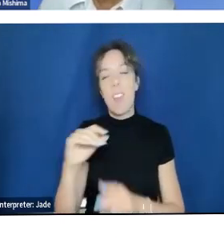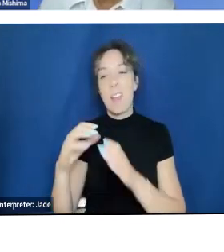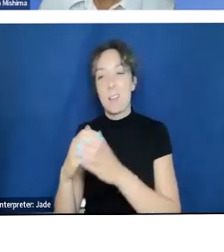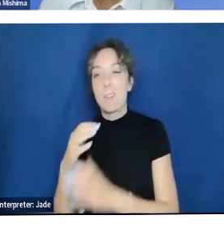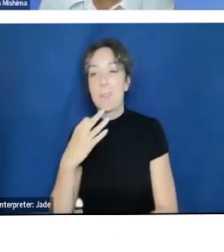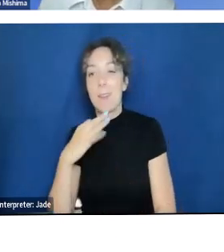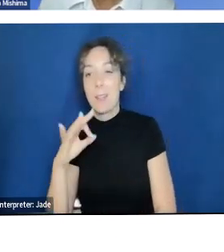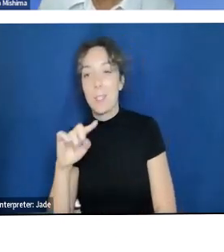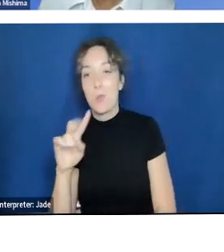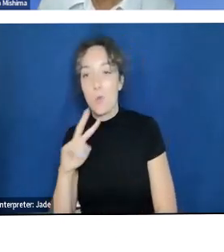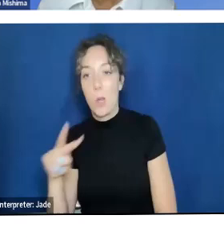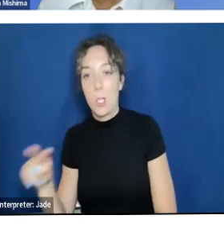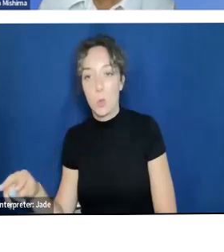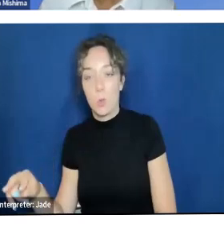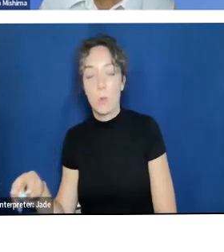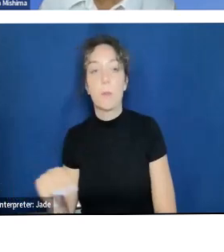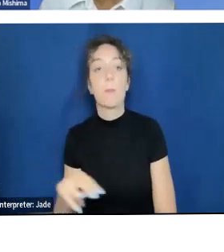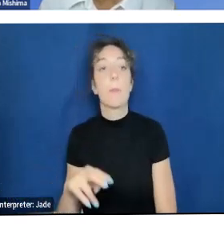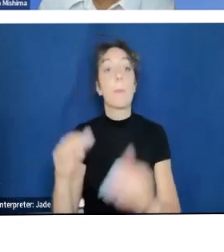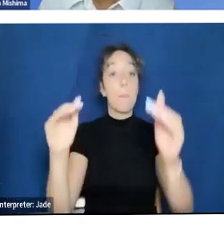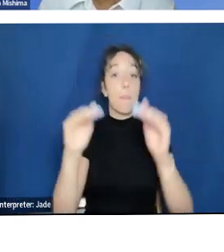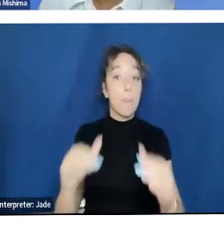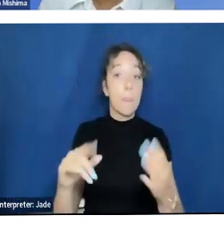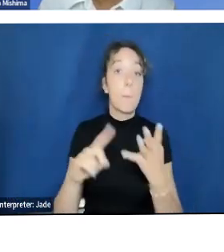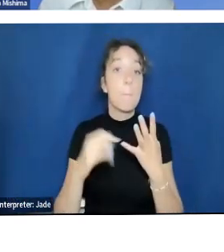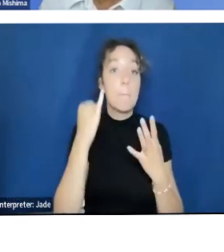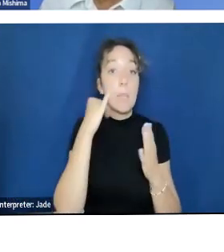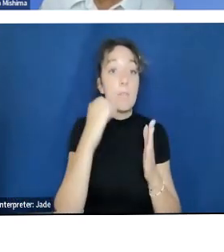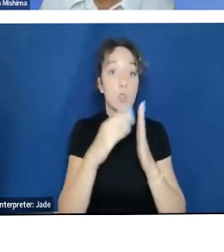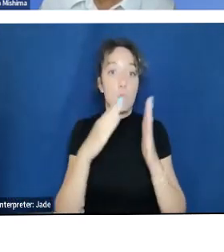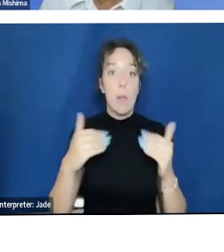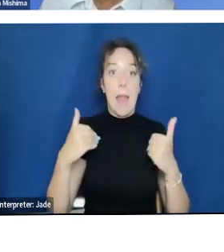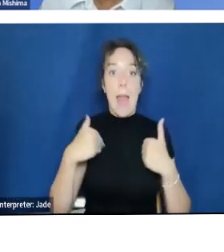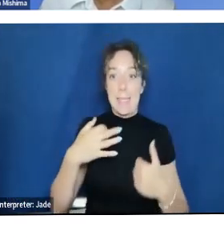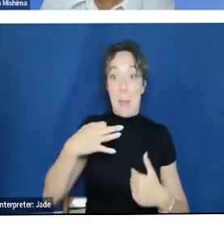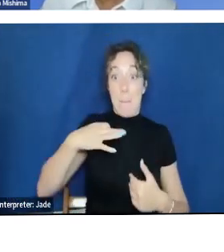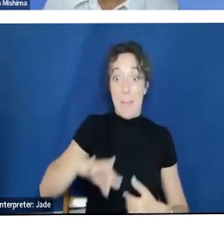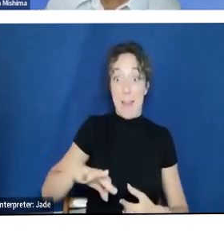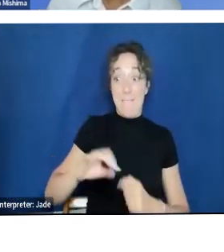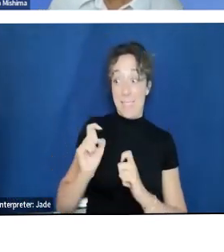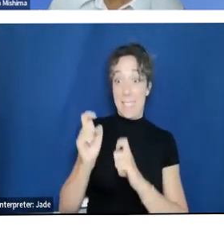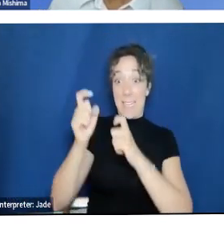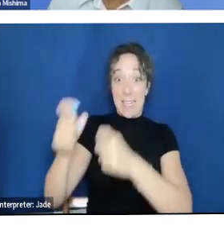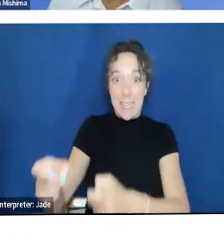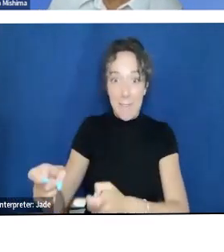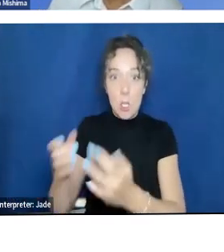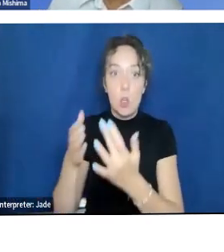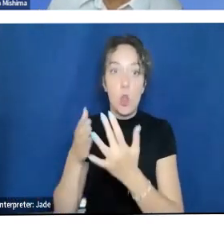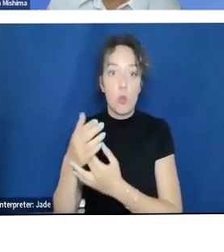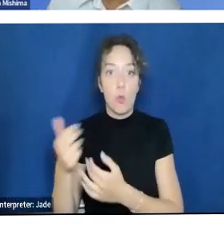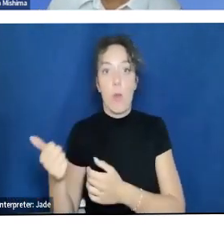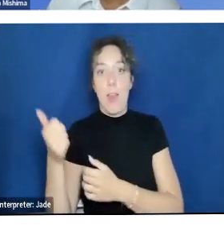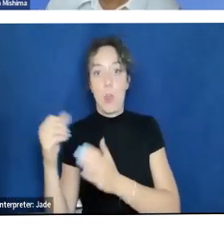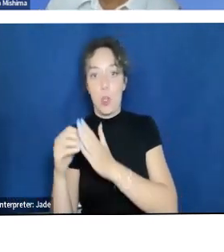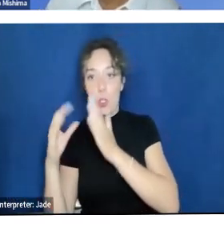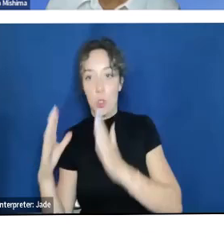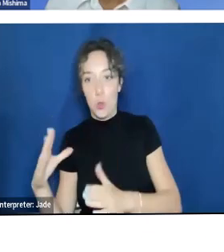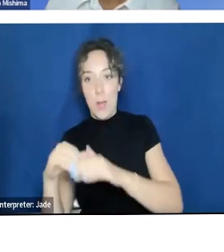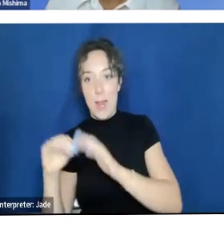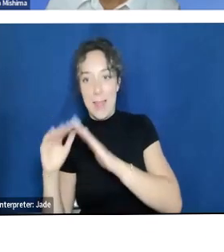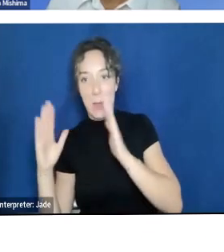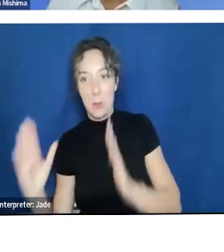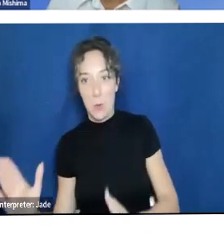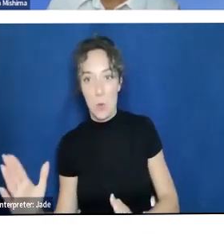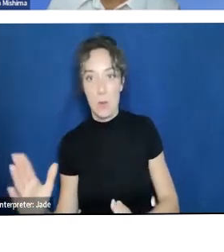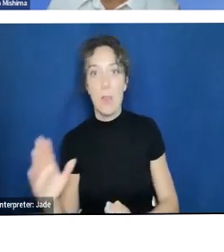22. And whether the student has benefits extended to them. Okay, so those are the